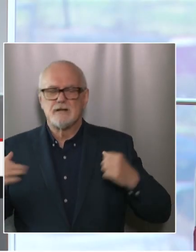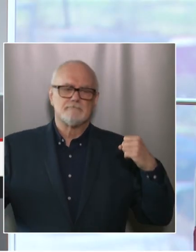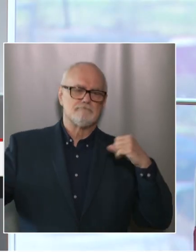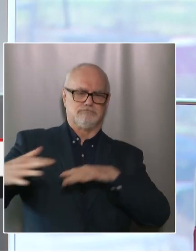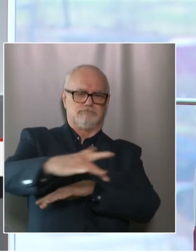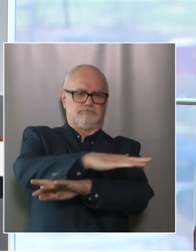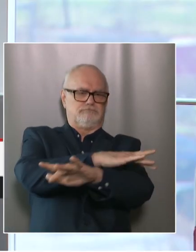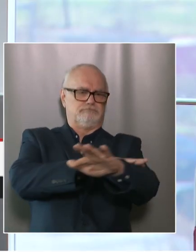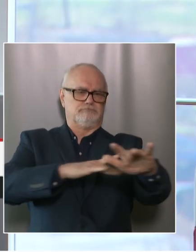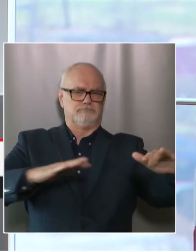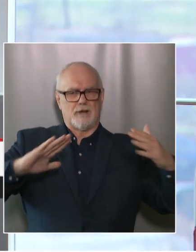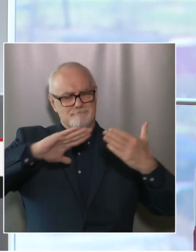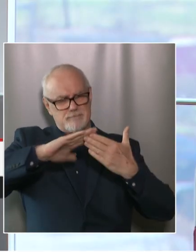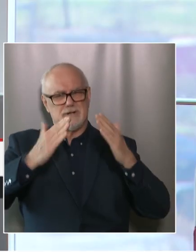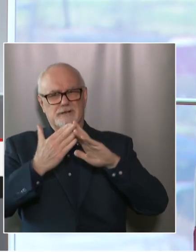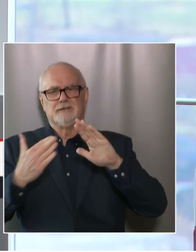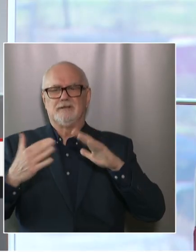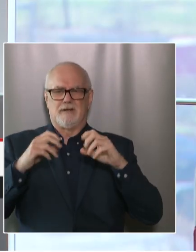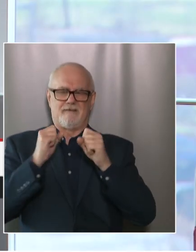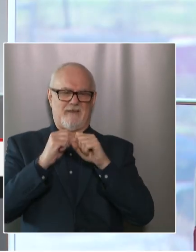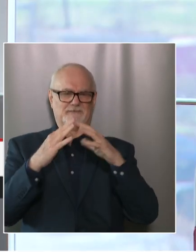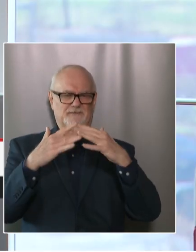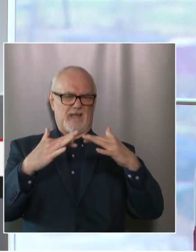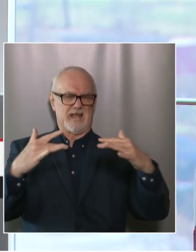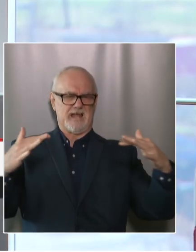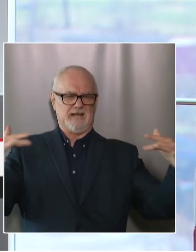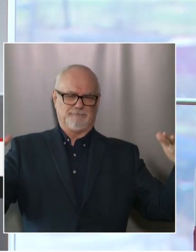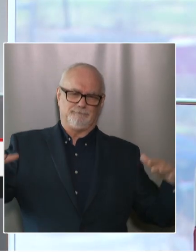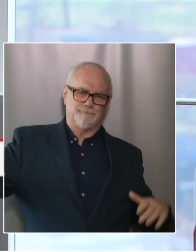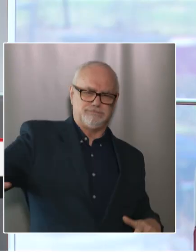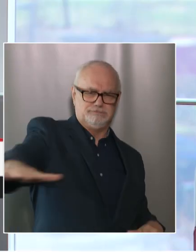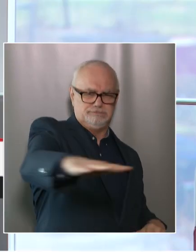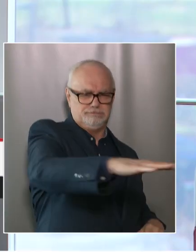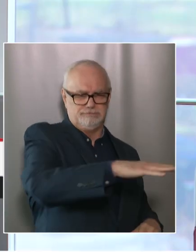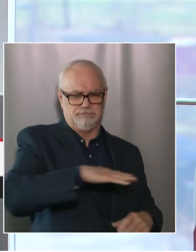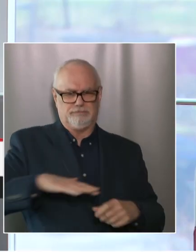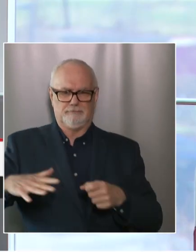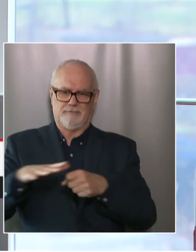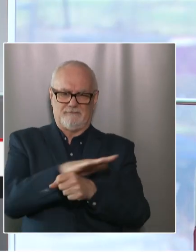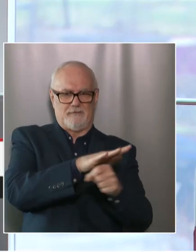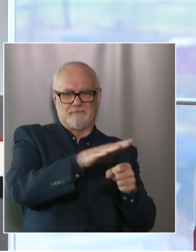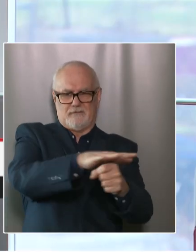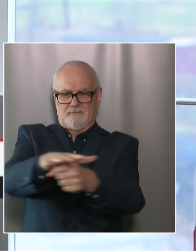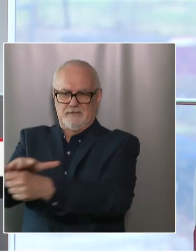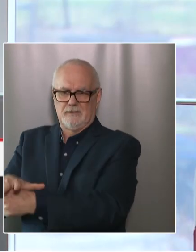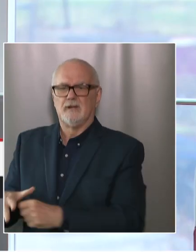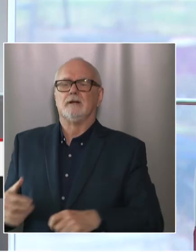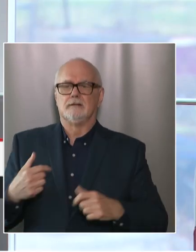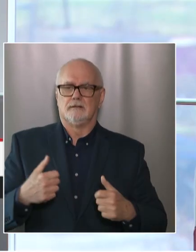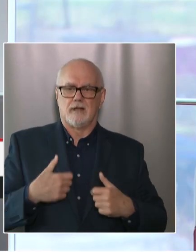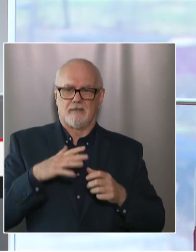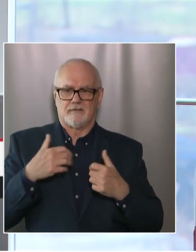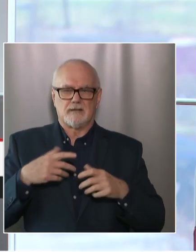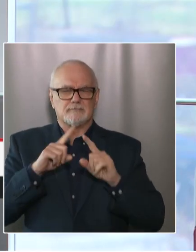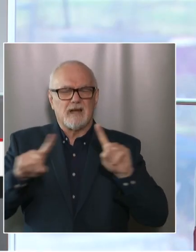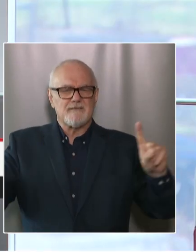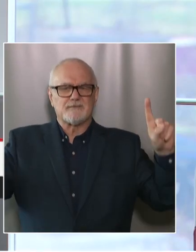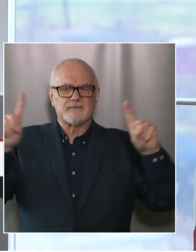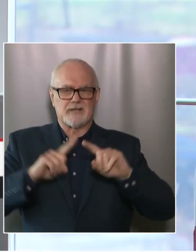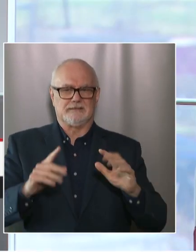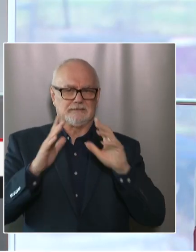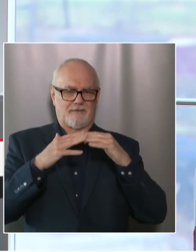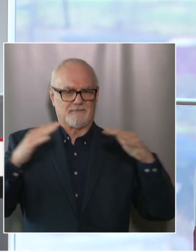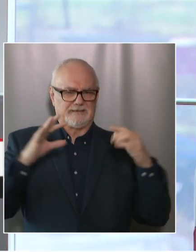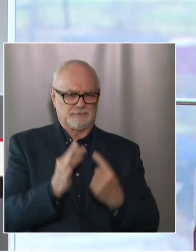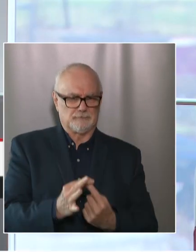mixed-use subset of neighborhoods, each with their own flavor and draw, because downtown is not a monolith. It is a combination